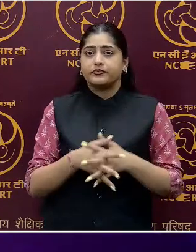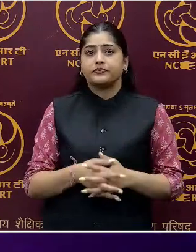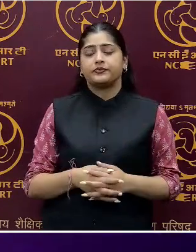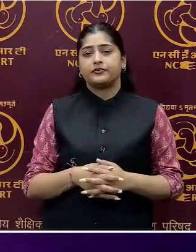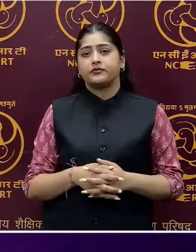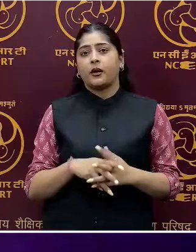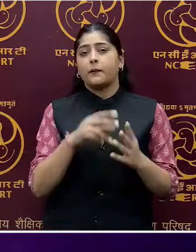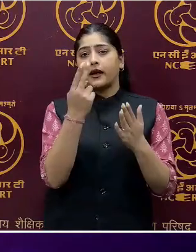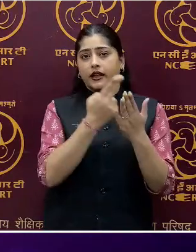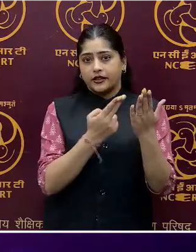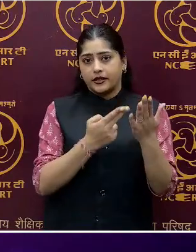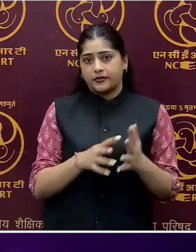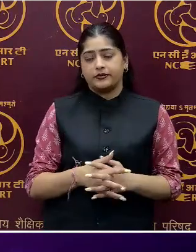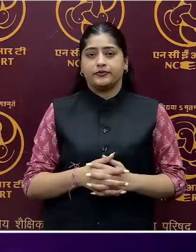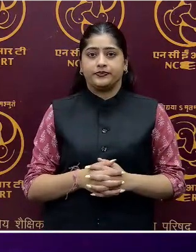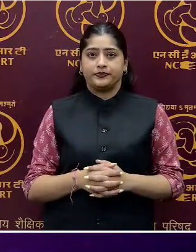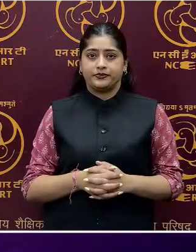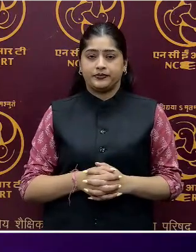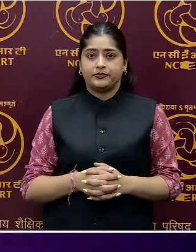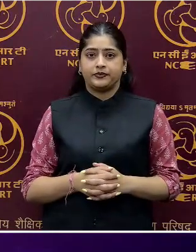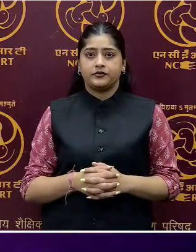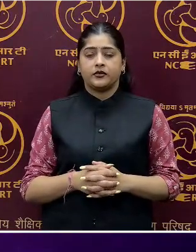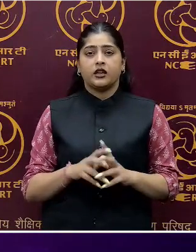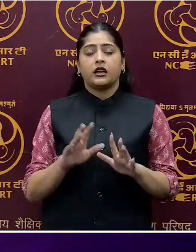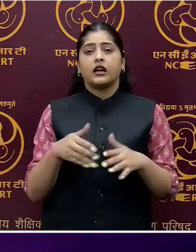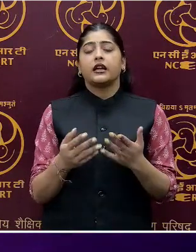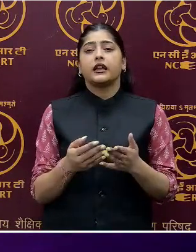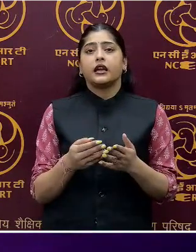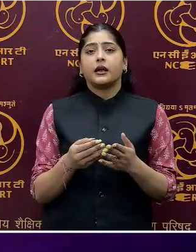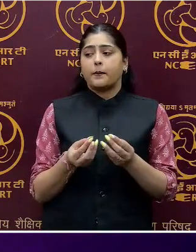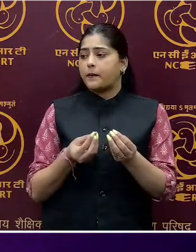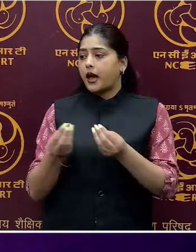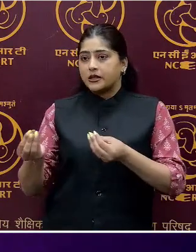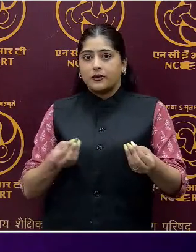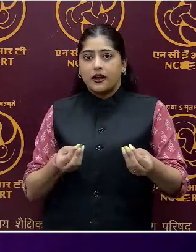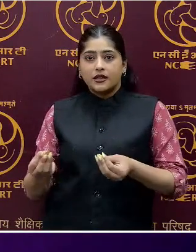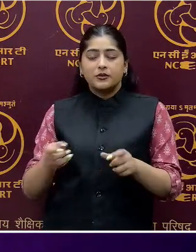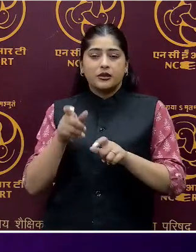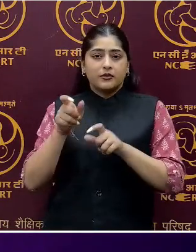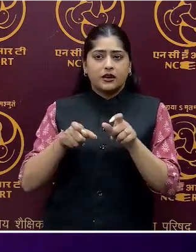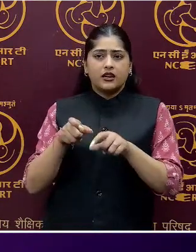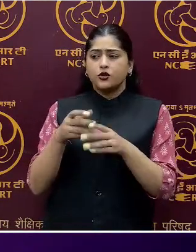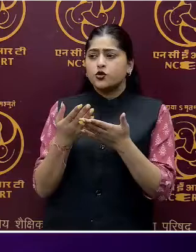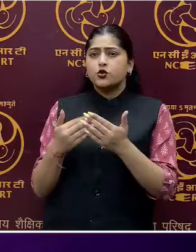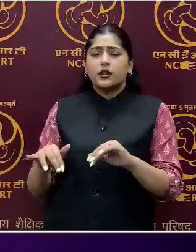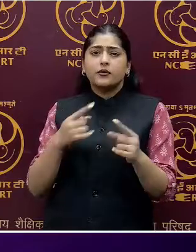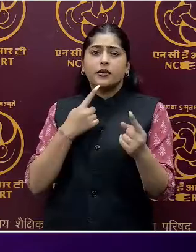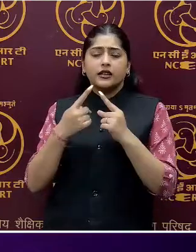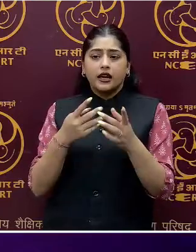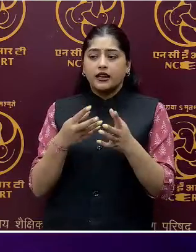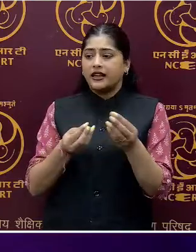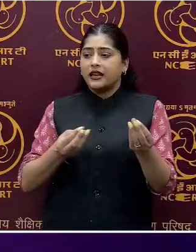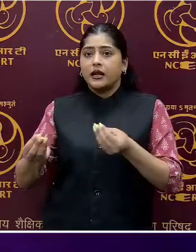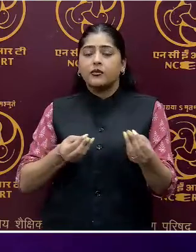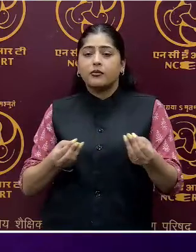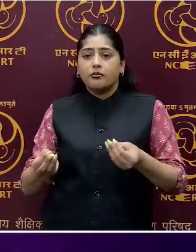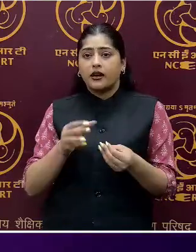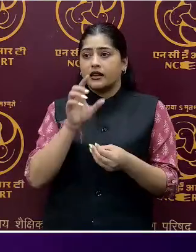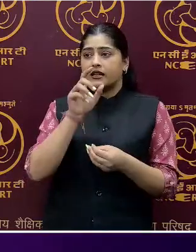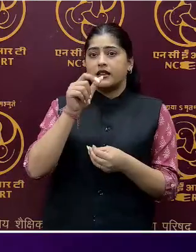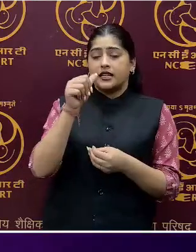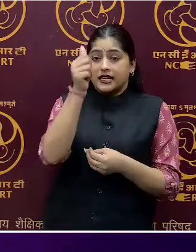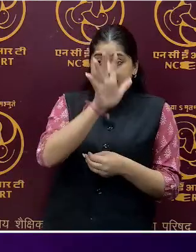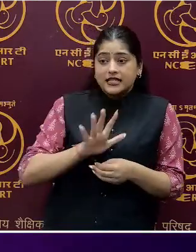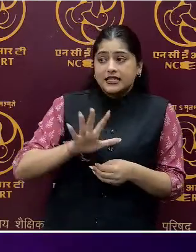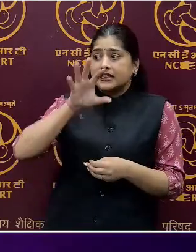Bihar. So painting was the word. Neighbor, some students talked about the neighbor states. So neighbor you must